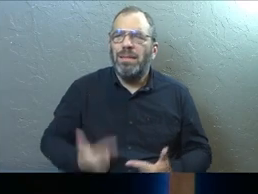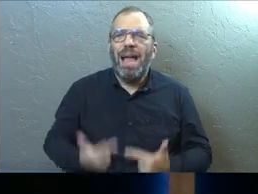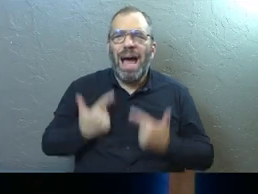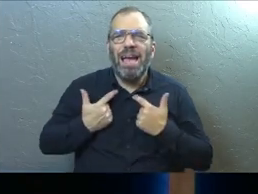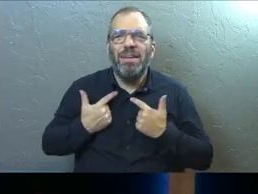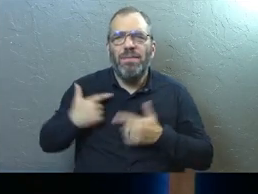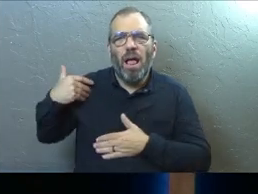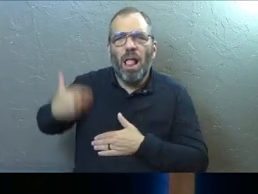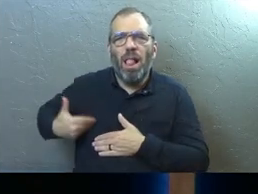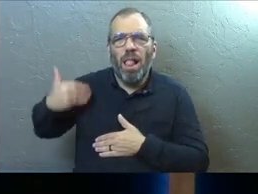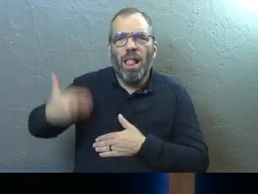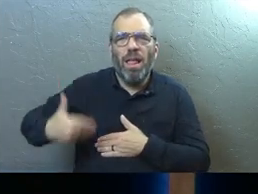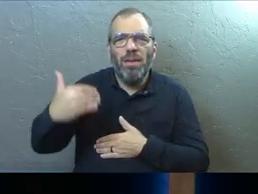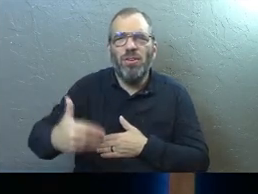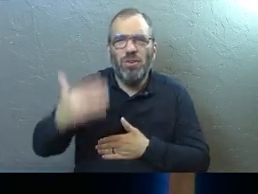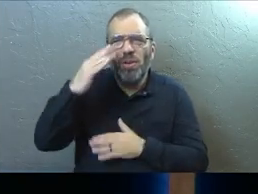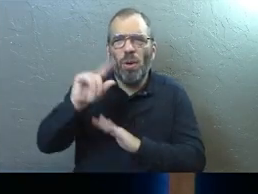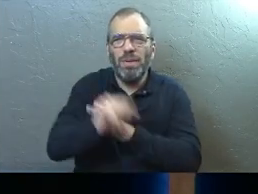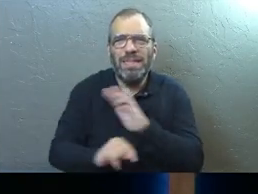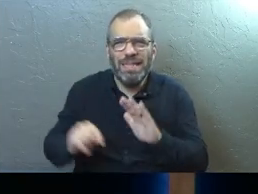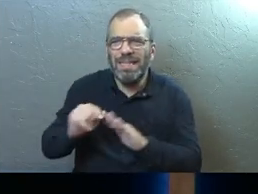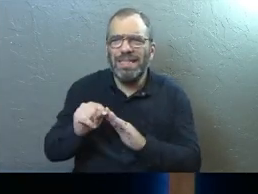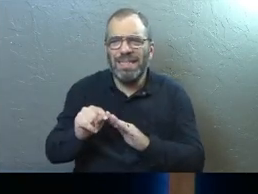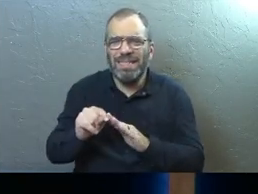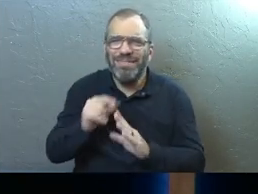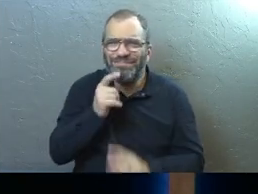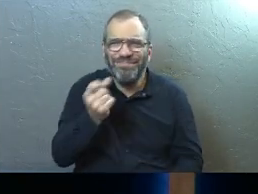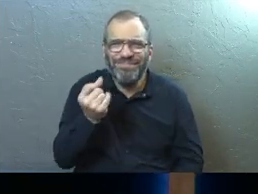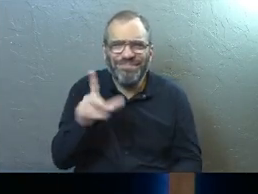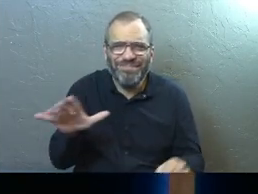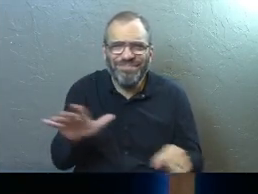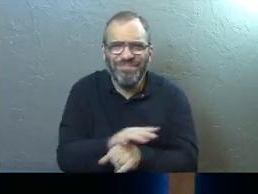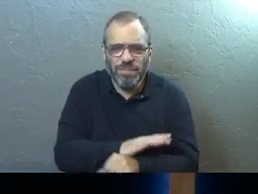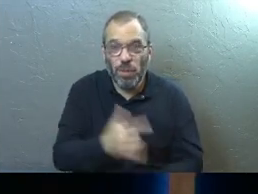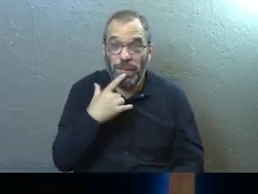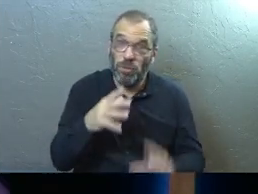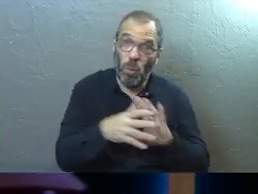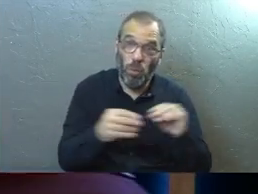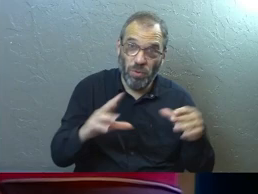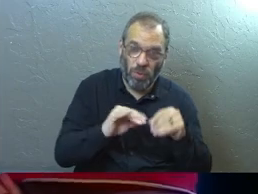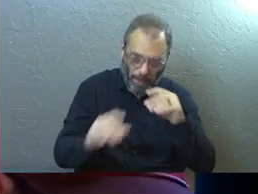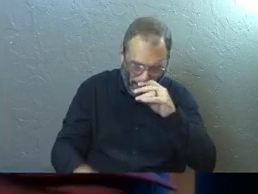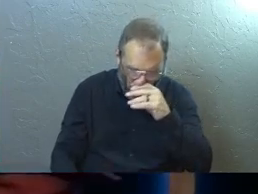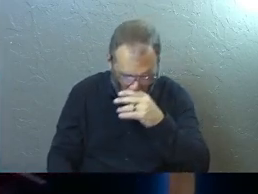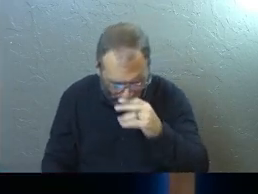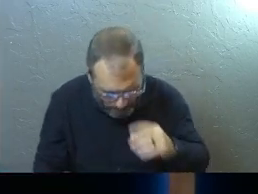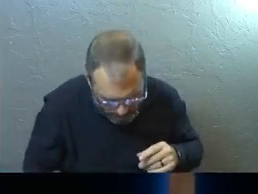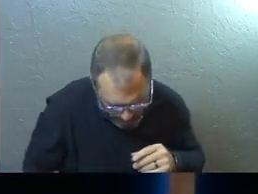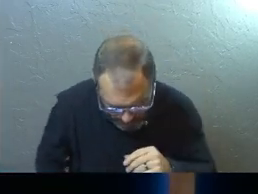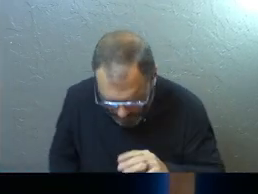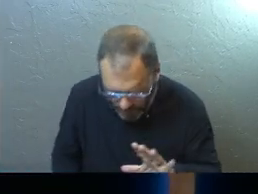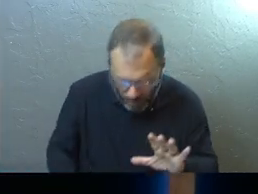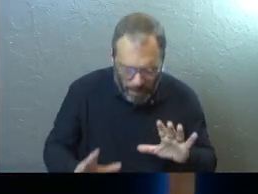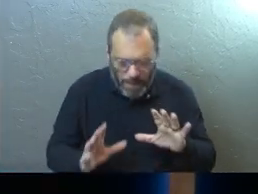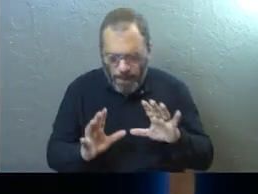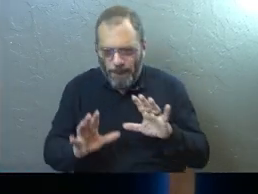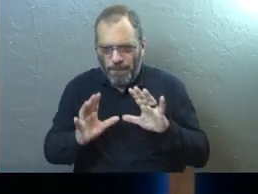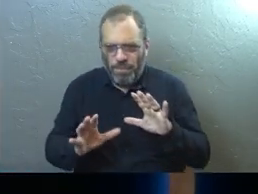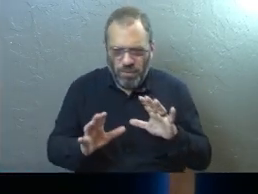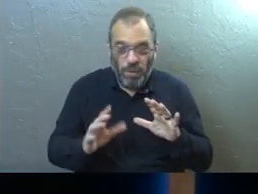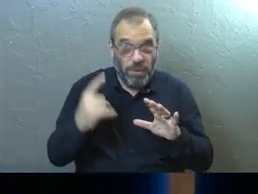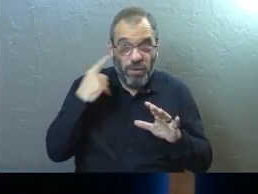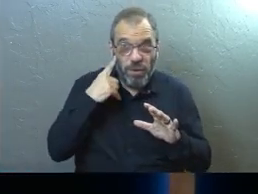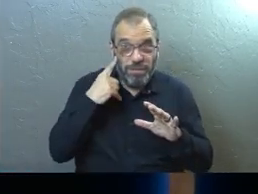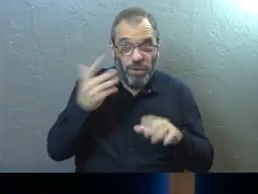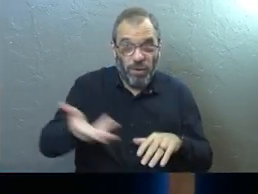life where you, like you kind of, maybe that makes a little less sense. And so I've told this story before and so if you've